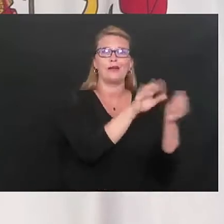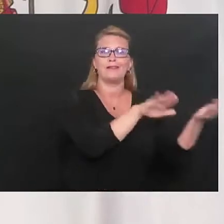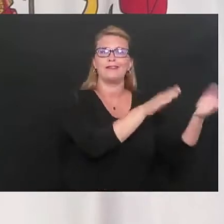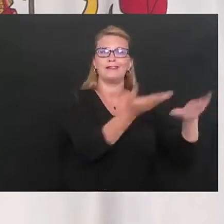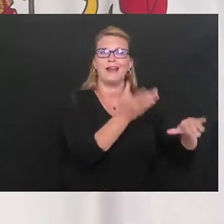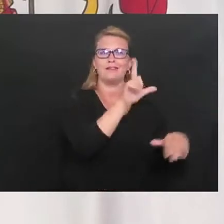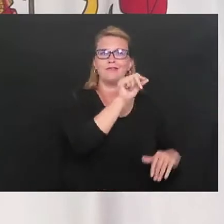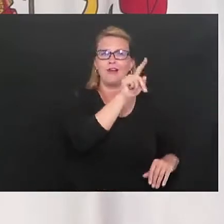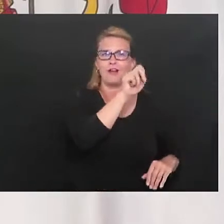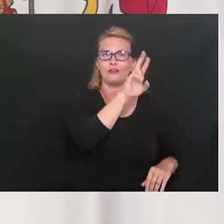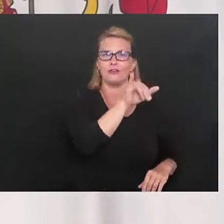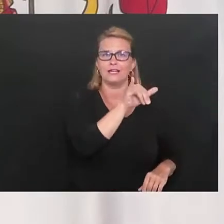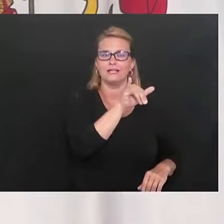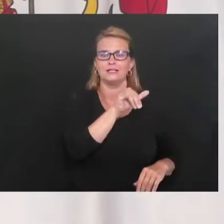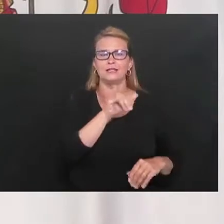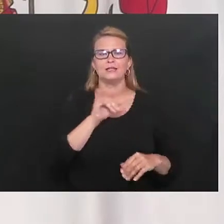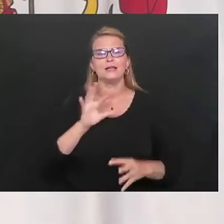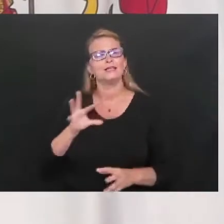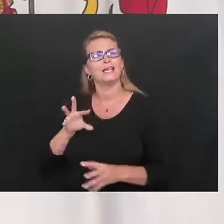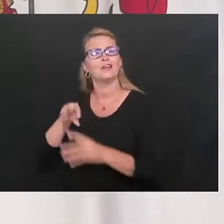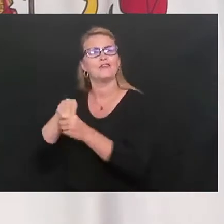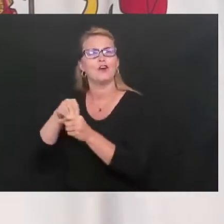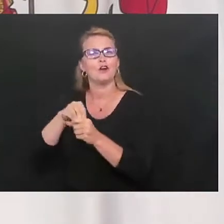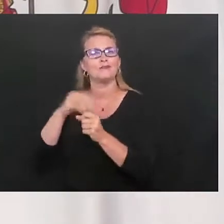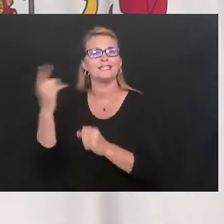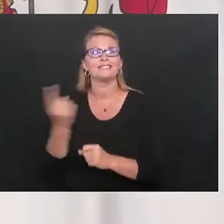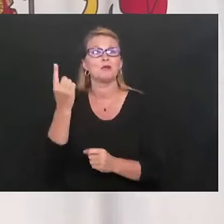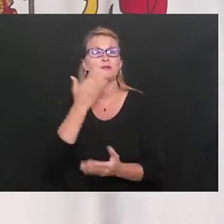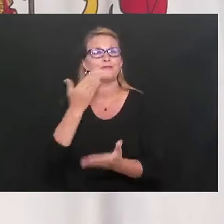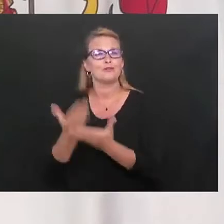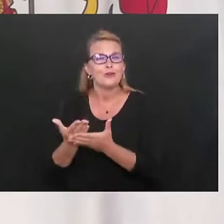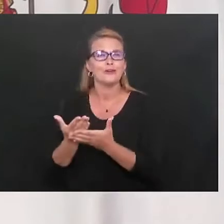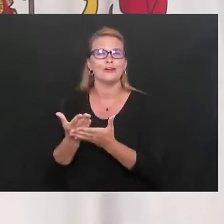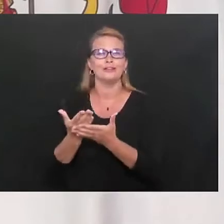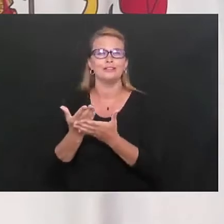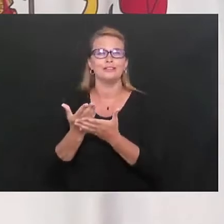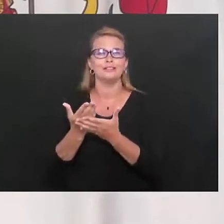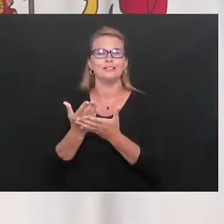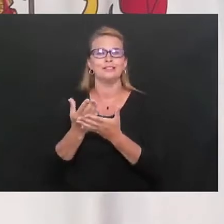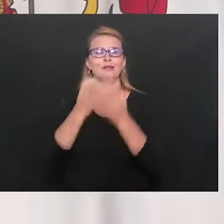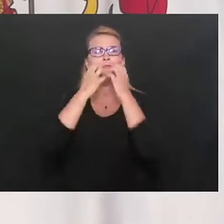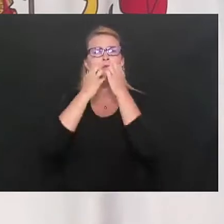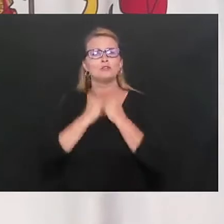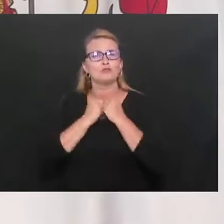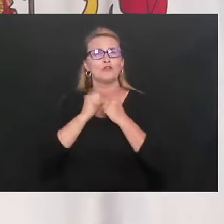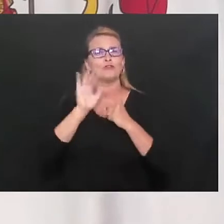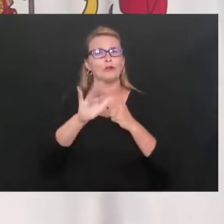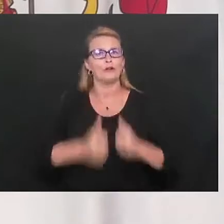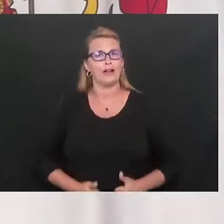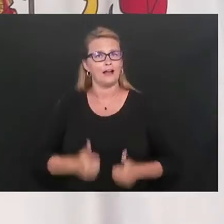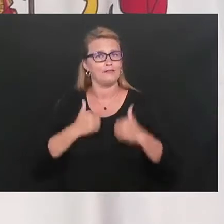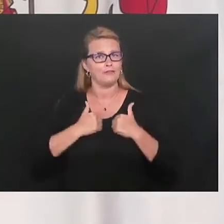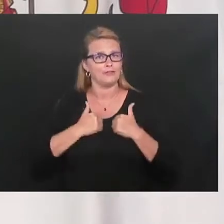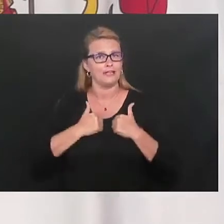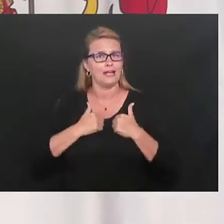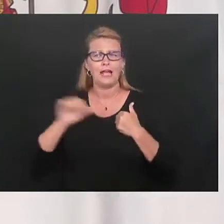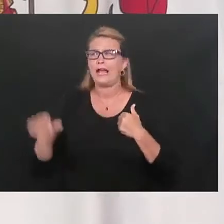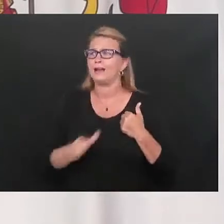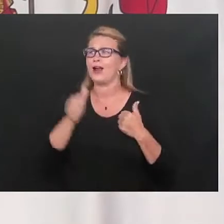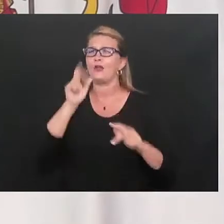enroll yourself in something that is good, something that will preserve your life and others around